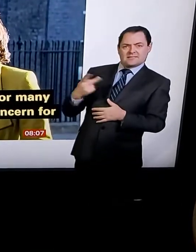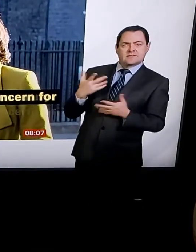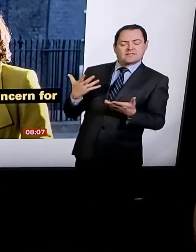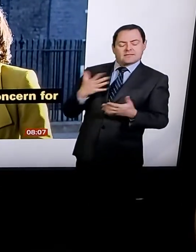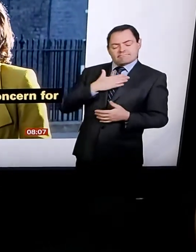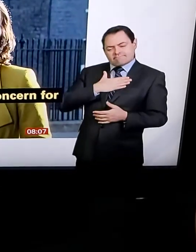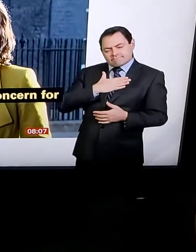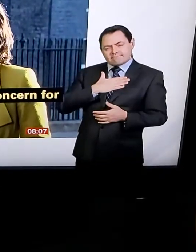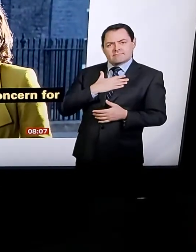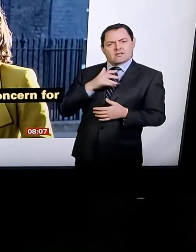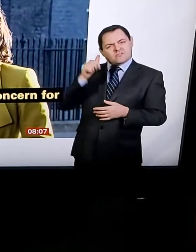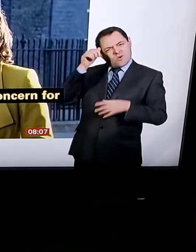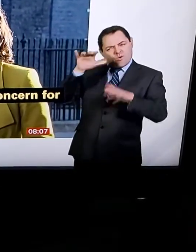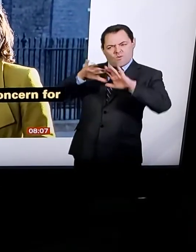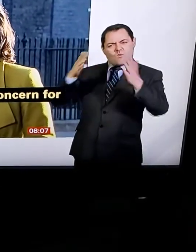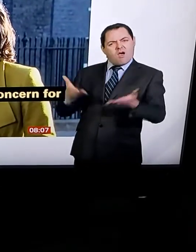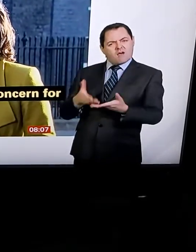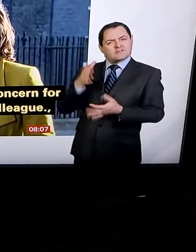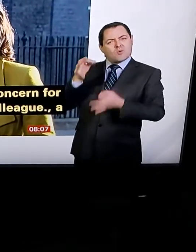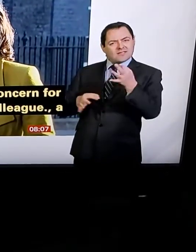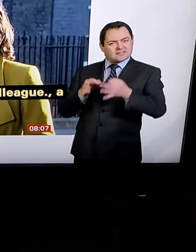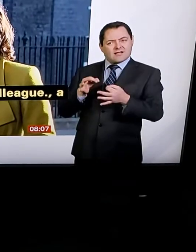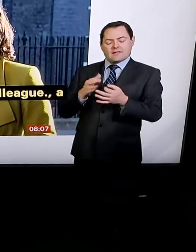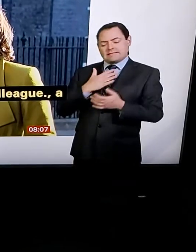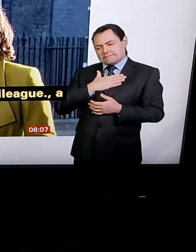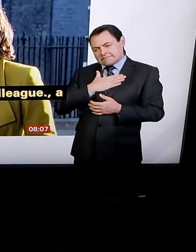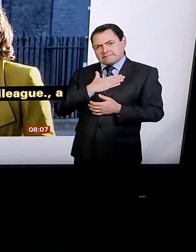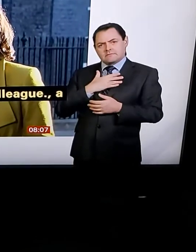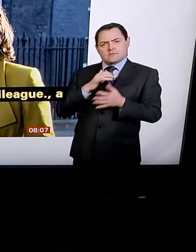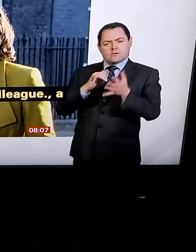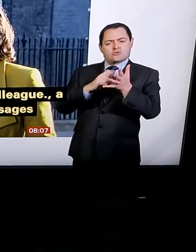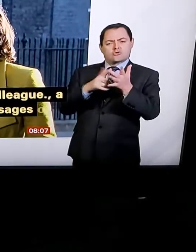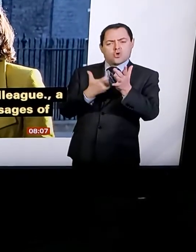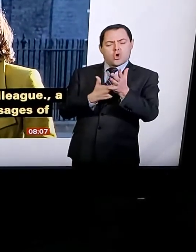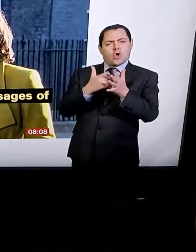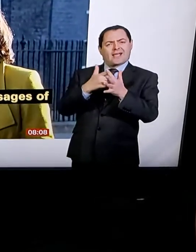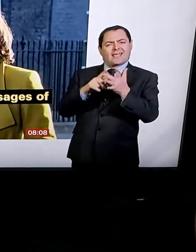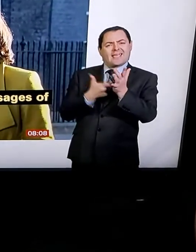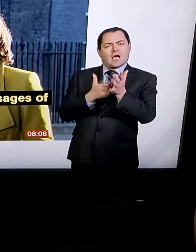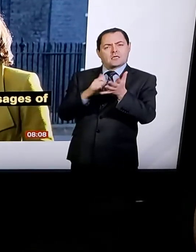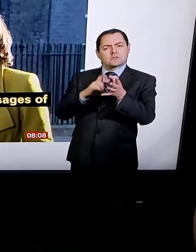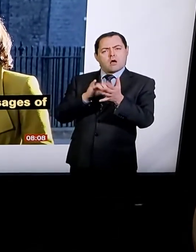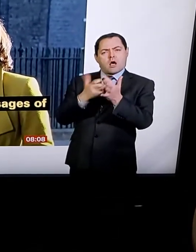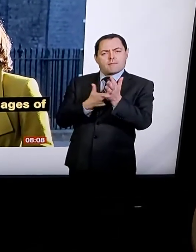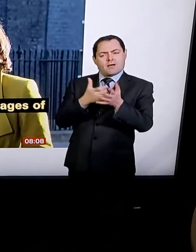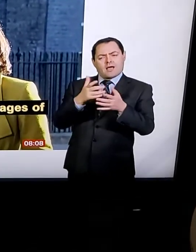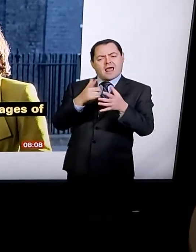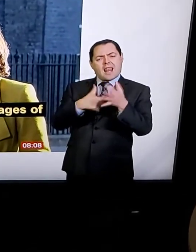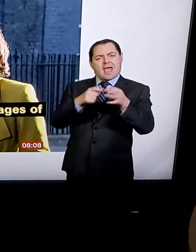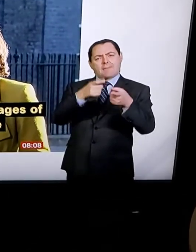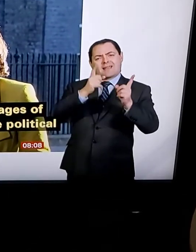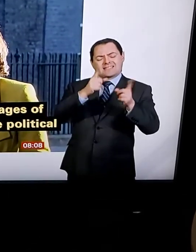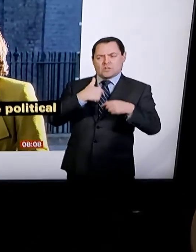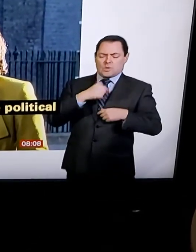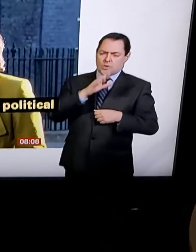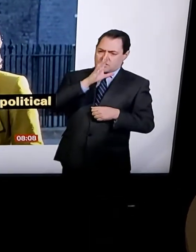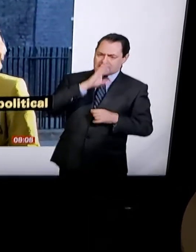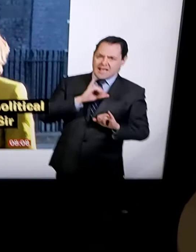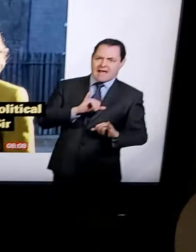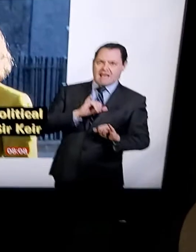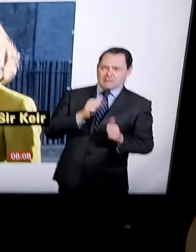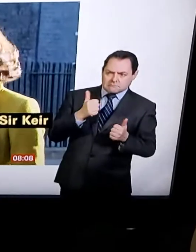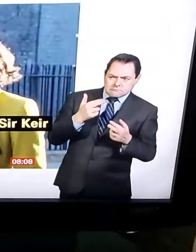from across the political spectrum this morning. The Labour leader, Sir Keir Starmer, saying it was terribly sad news. We've also had some tweets of support from some of